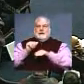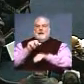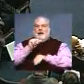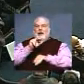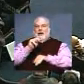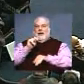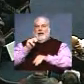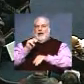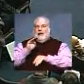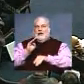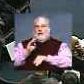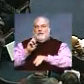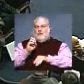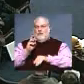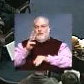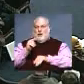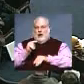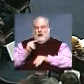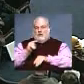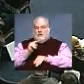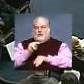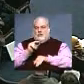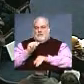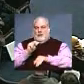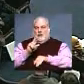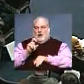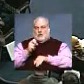Ann Brown Marshall, please.